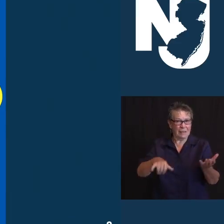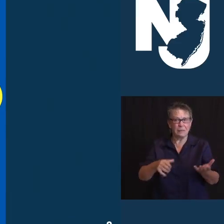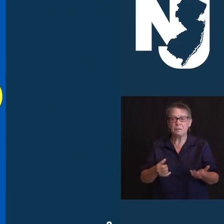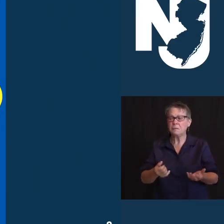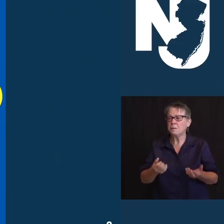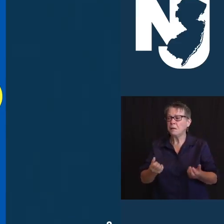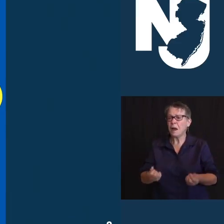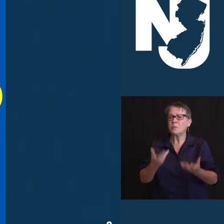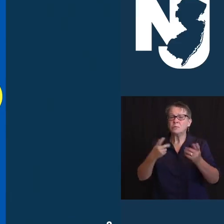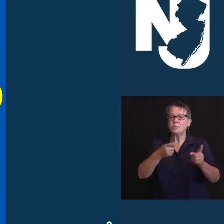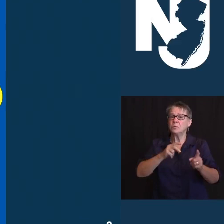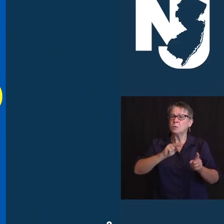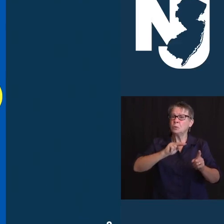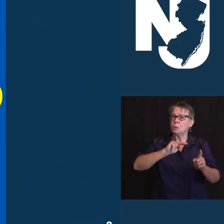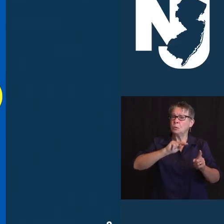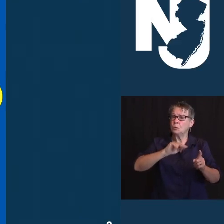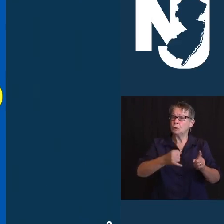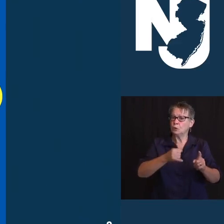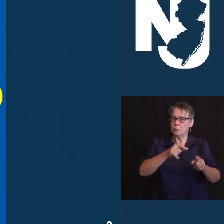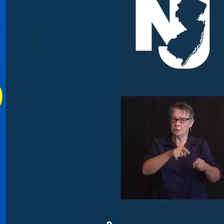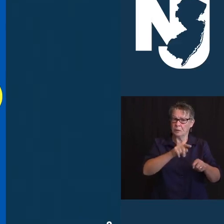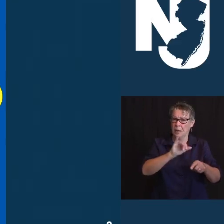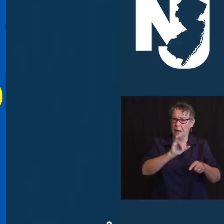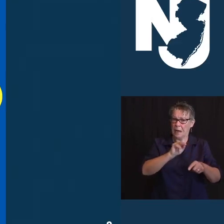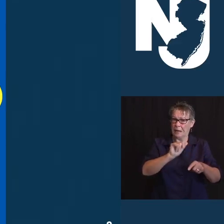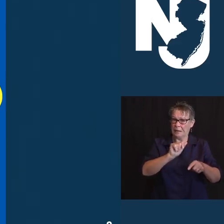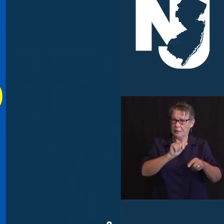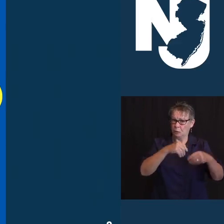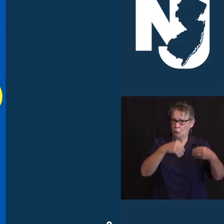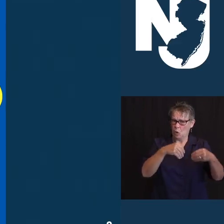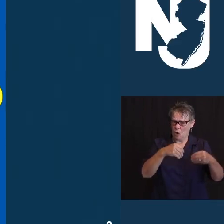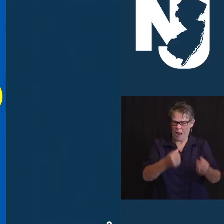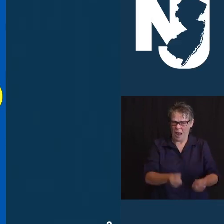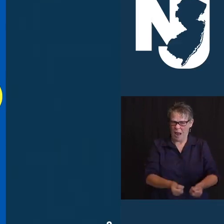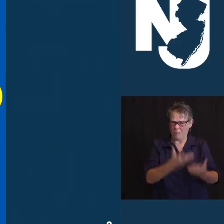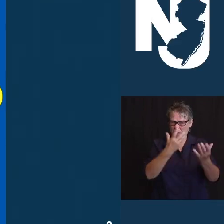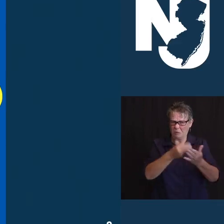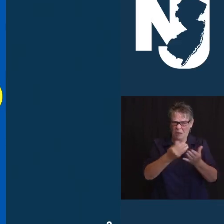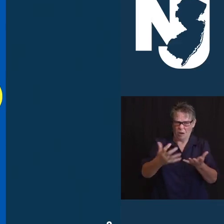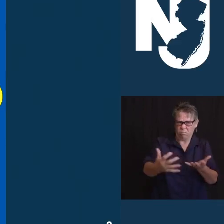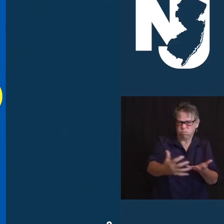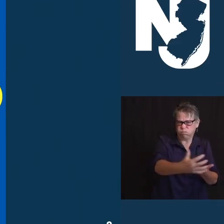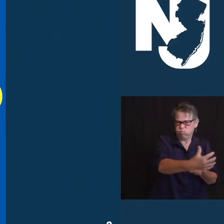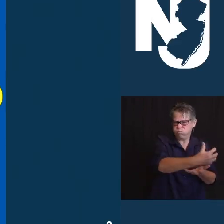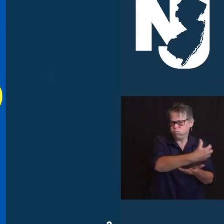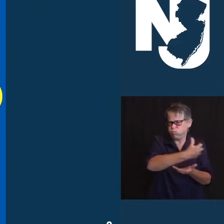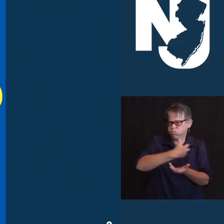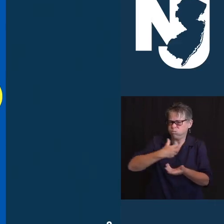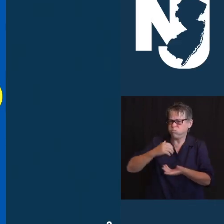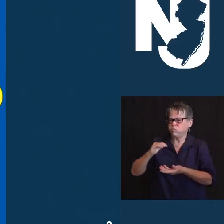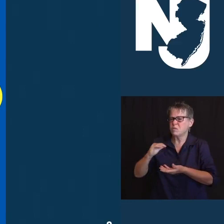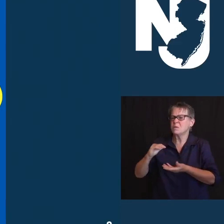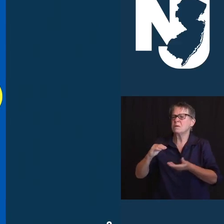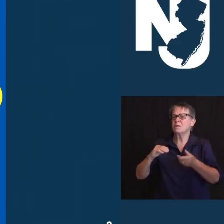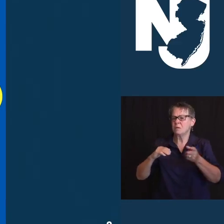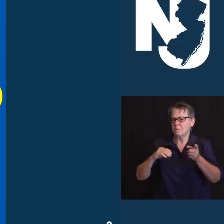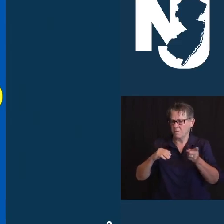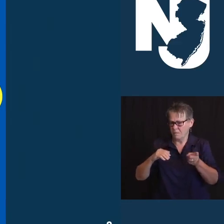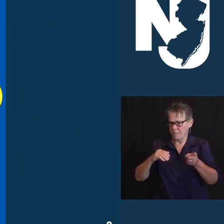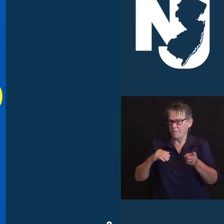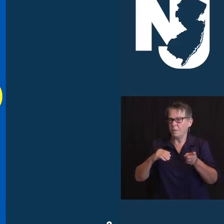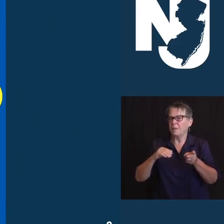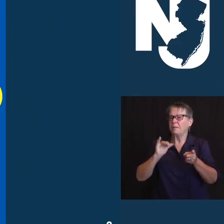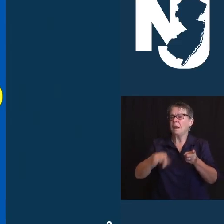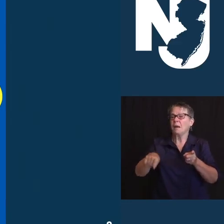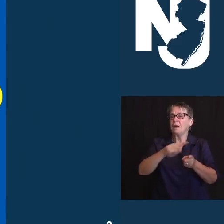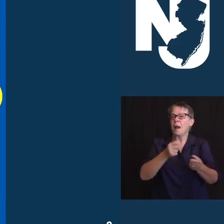they were furloughed this spring. We are grateful to IKEA for its pay-it-forward thinking, and the